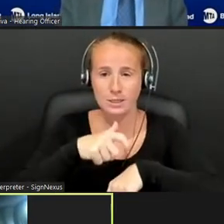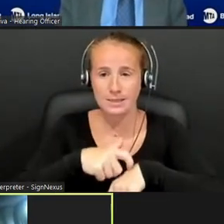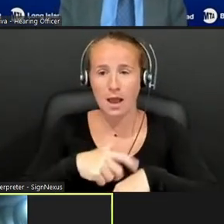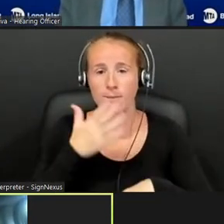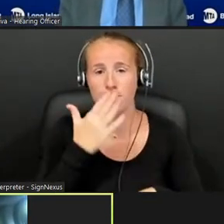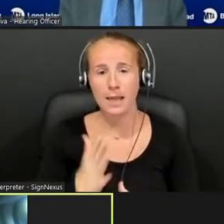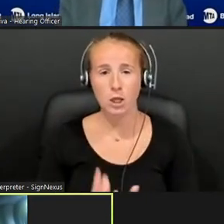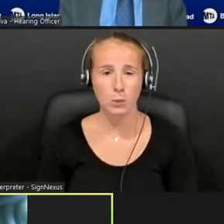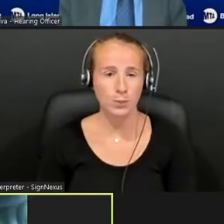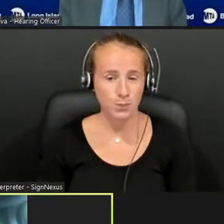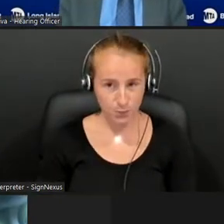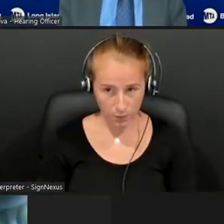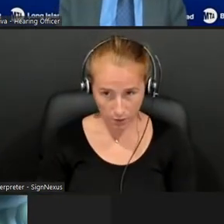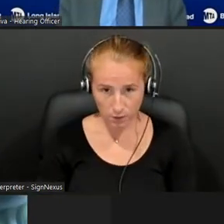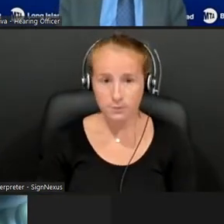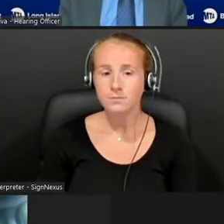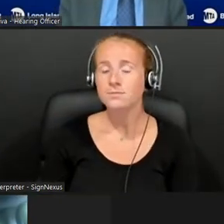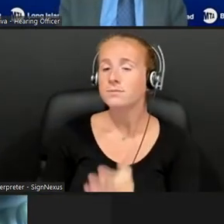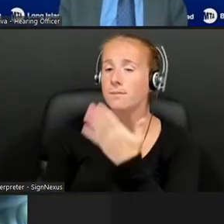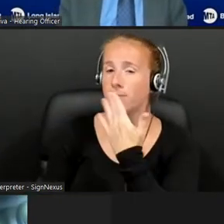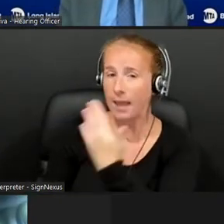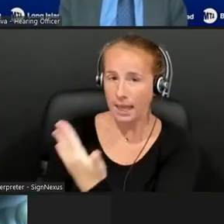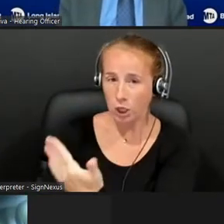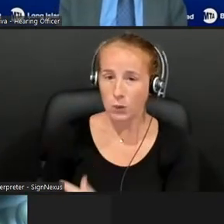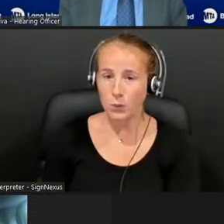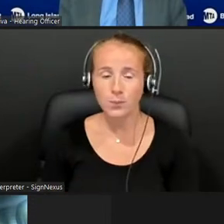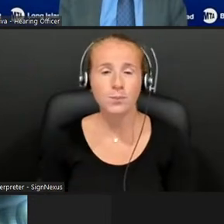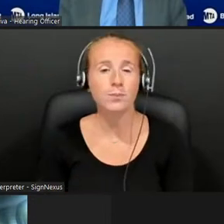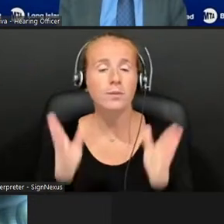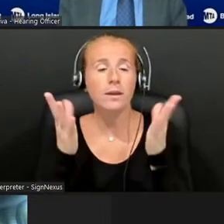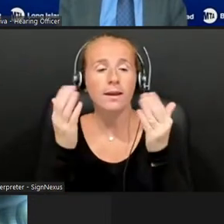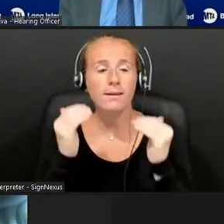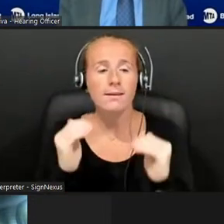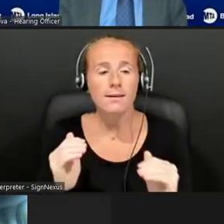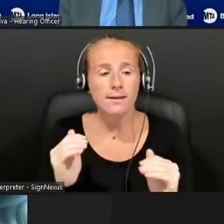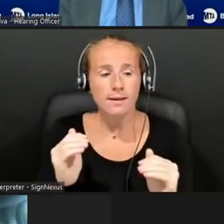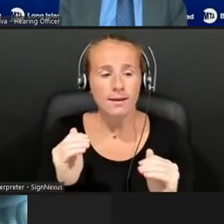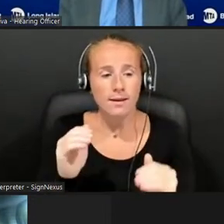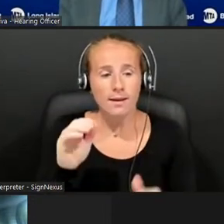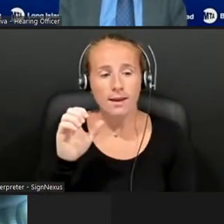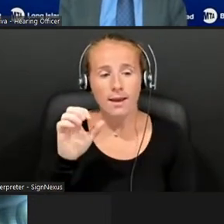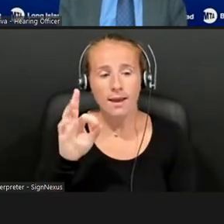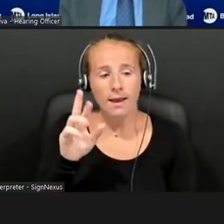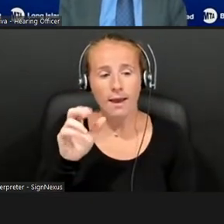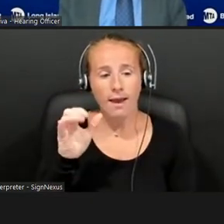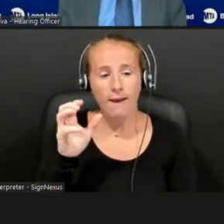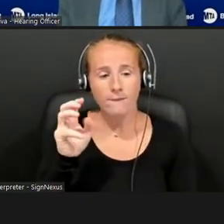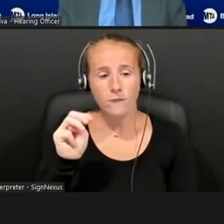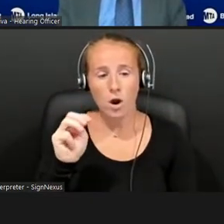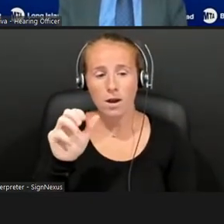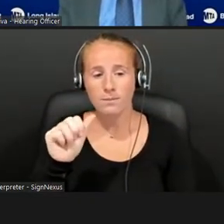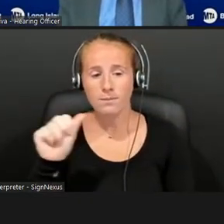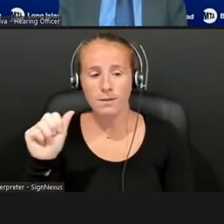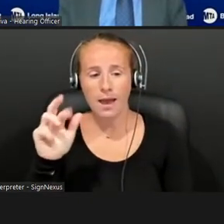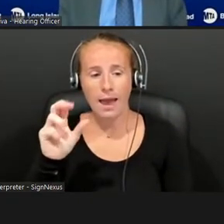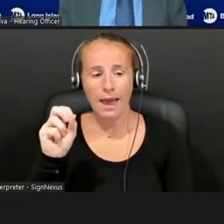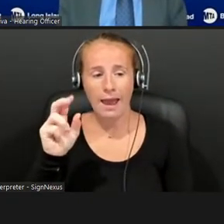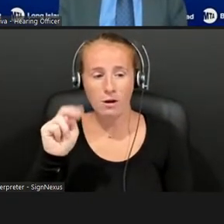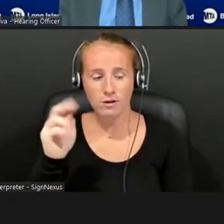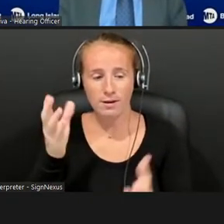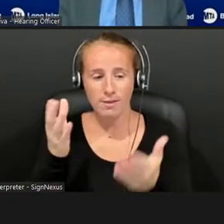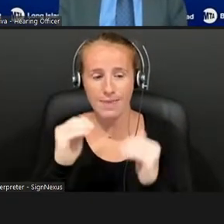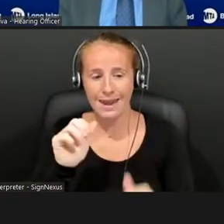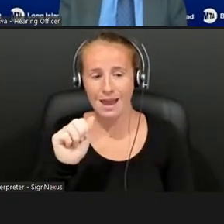comments thank you our next speaker is Ephraim Aaron fought by Andrea